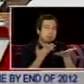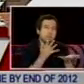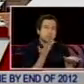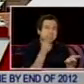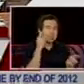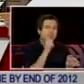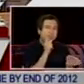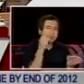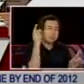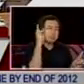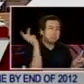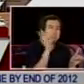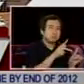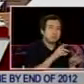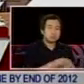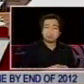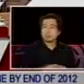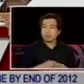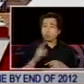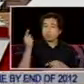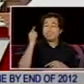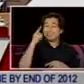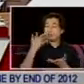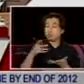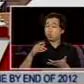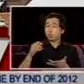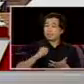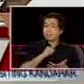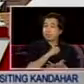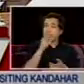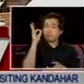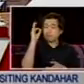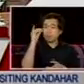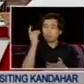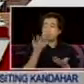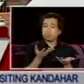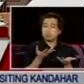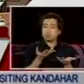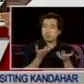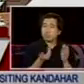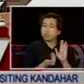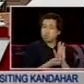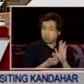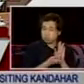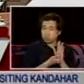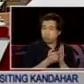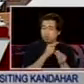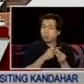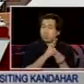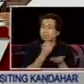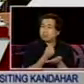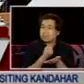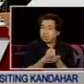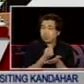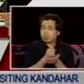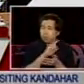sir? I think what the good senator wants to prove is that of the income, no, or of the money received